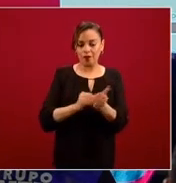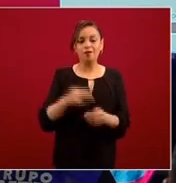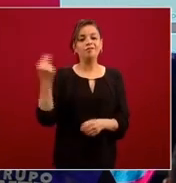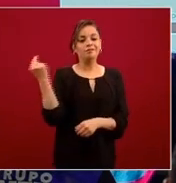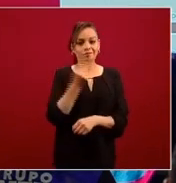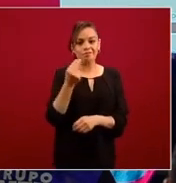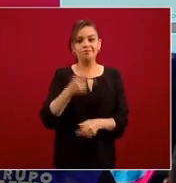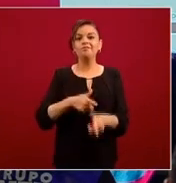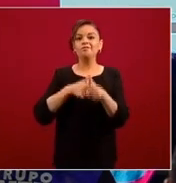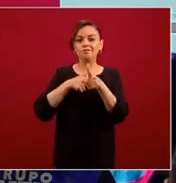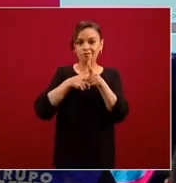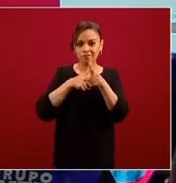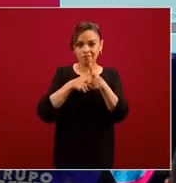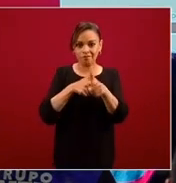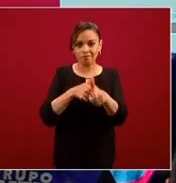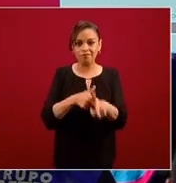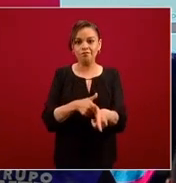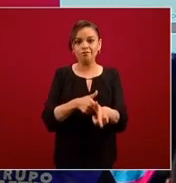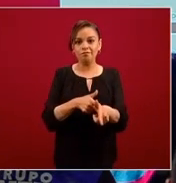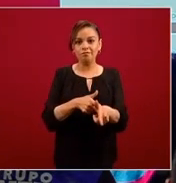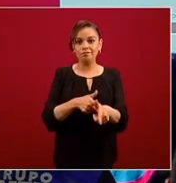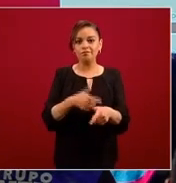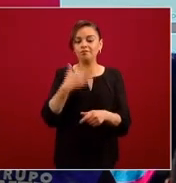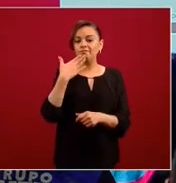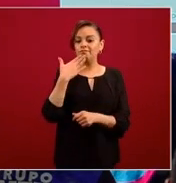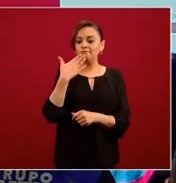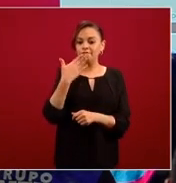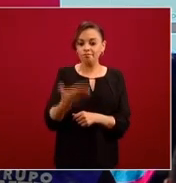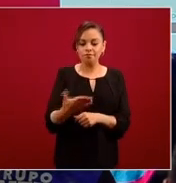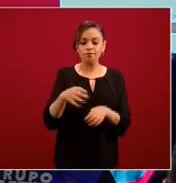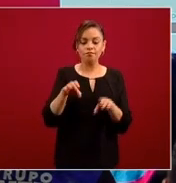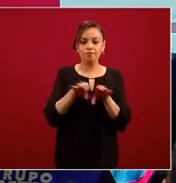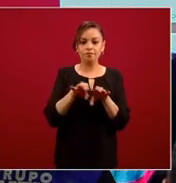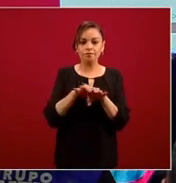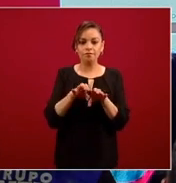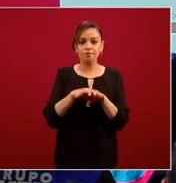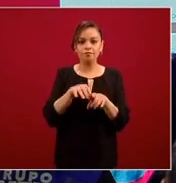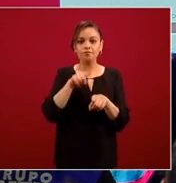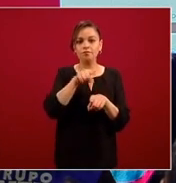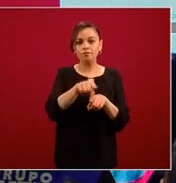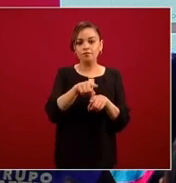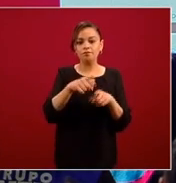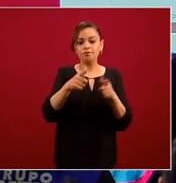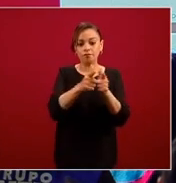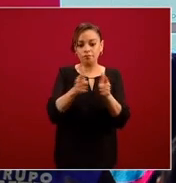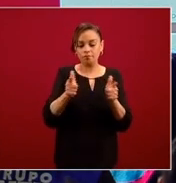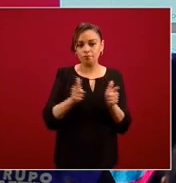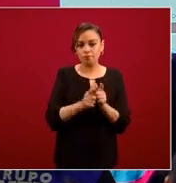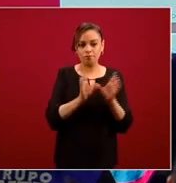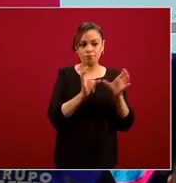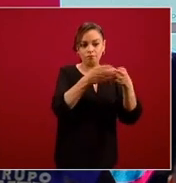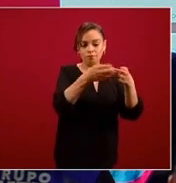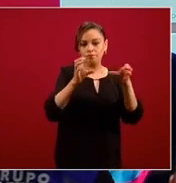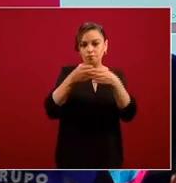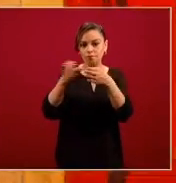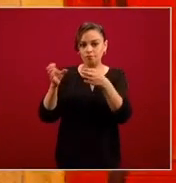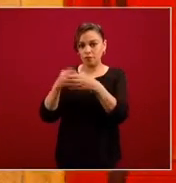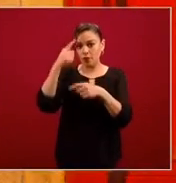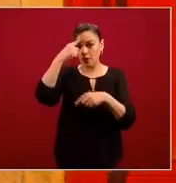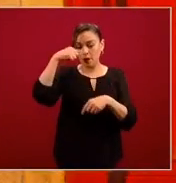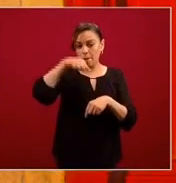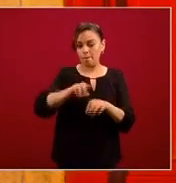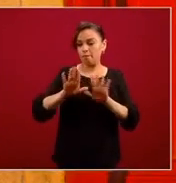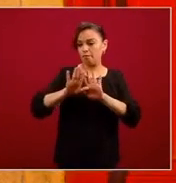still awaiting for the results. So of course we need to continue working in order to ensure